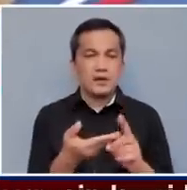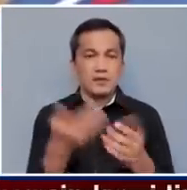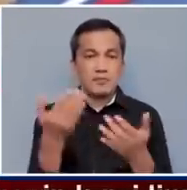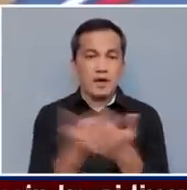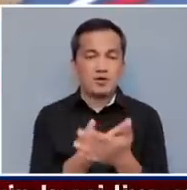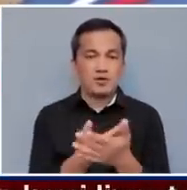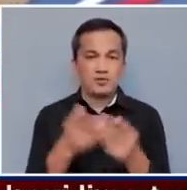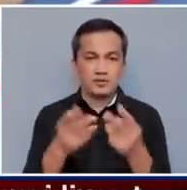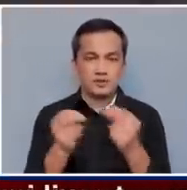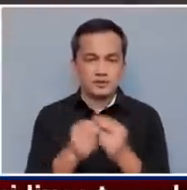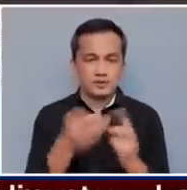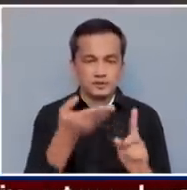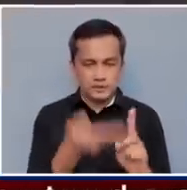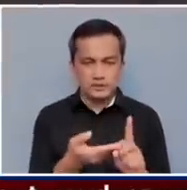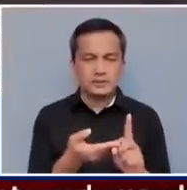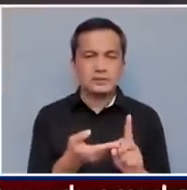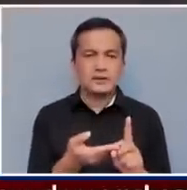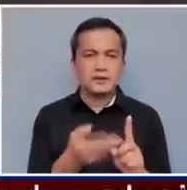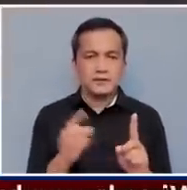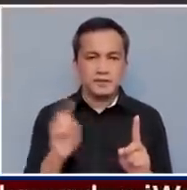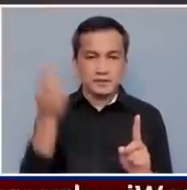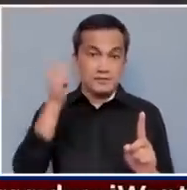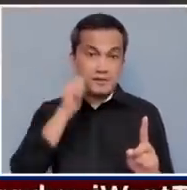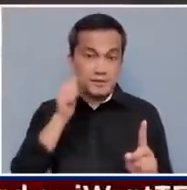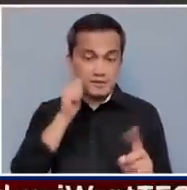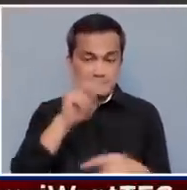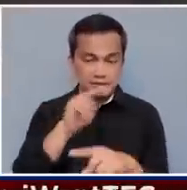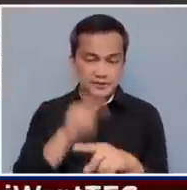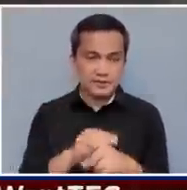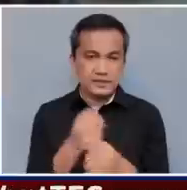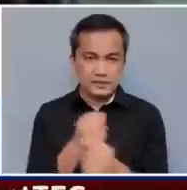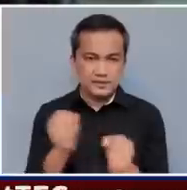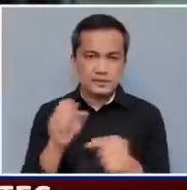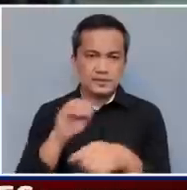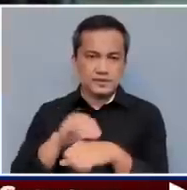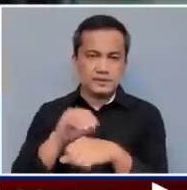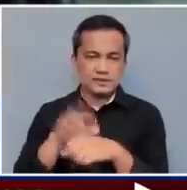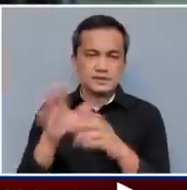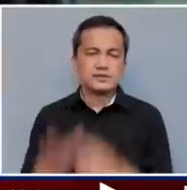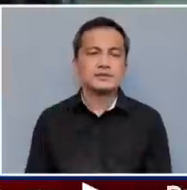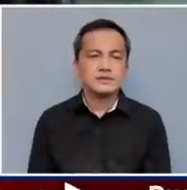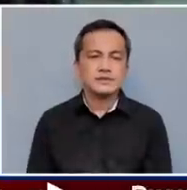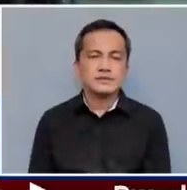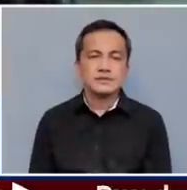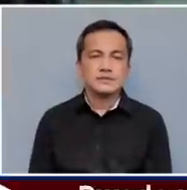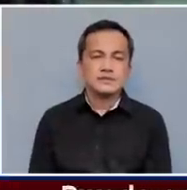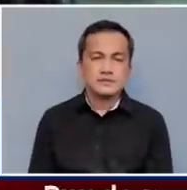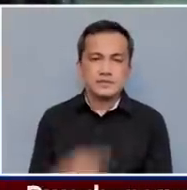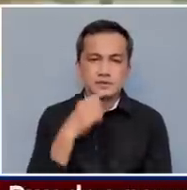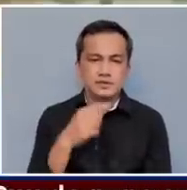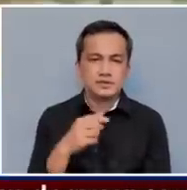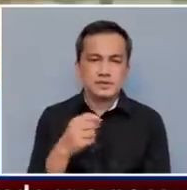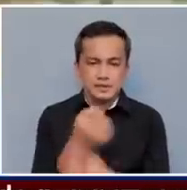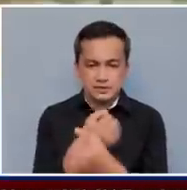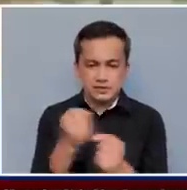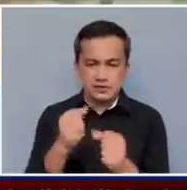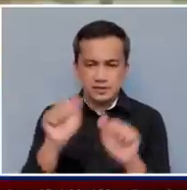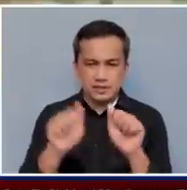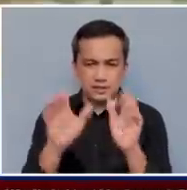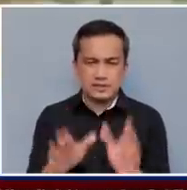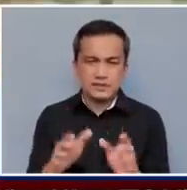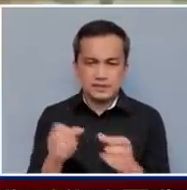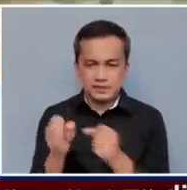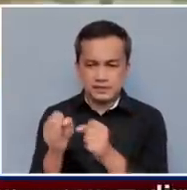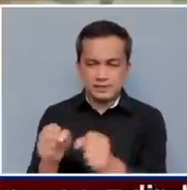si Carlos din ang magiging unang babaeng National Security Advisor. Ayon sa isang security analyst, strategic